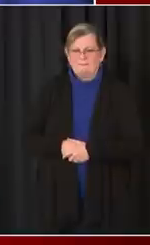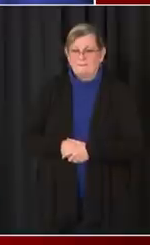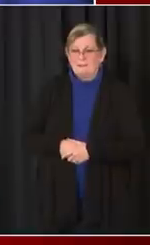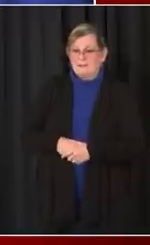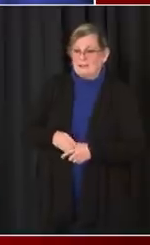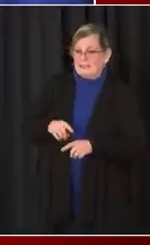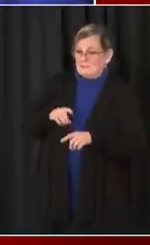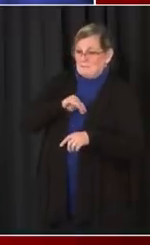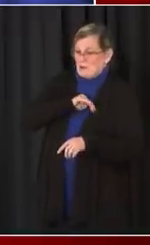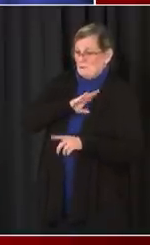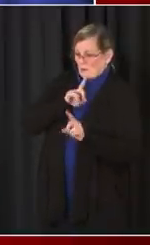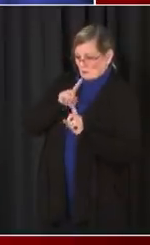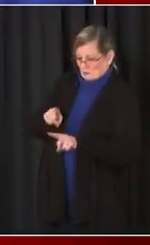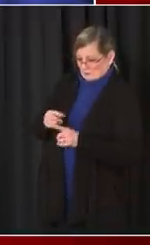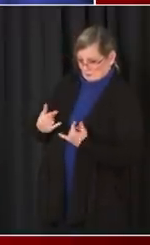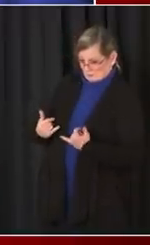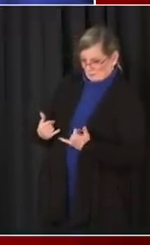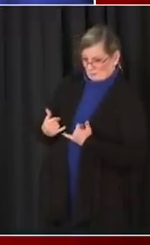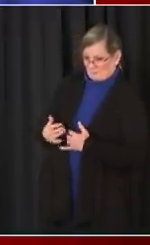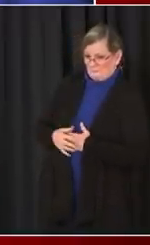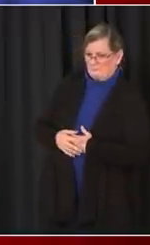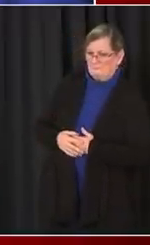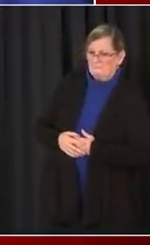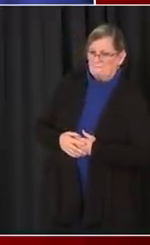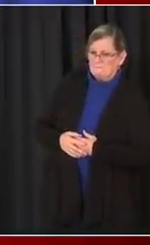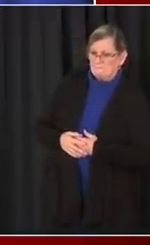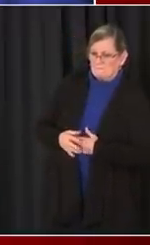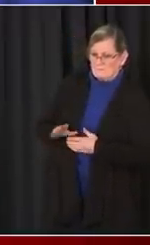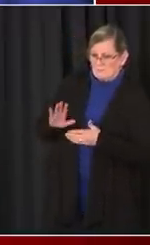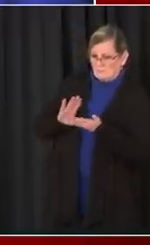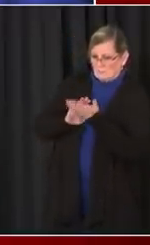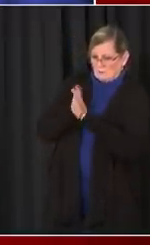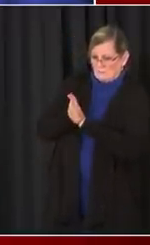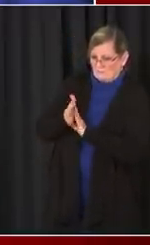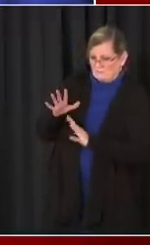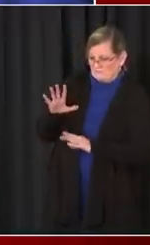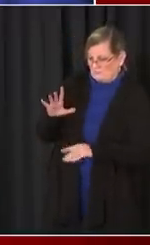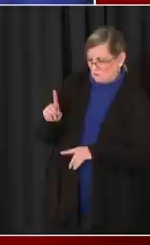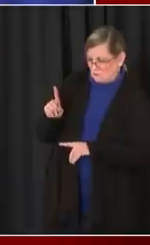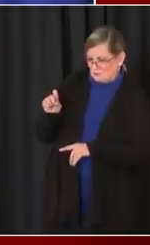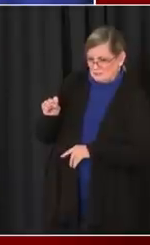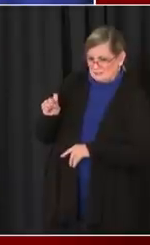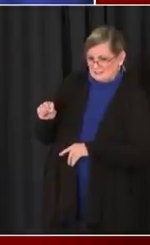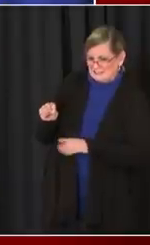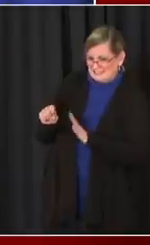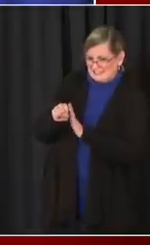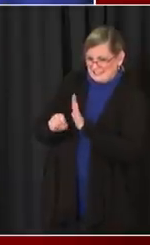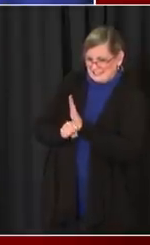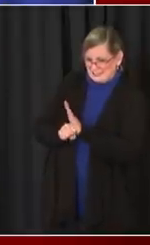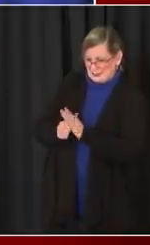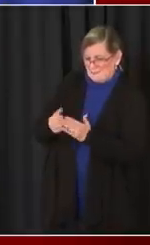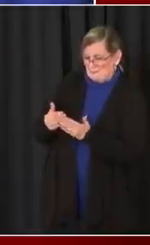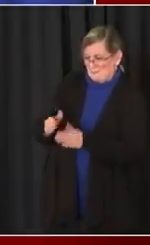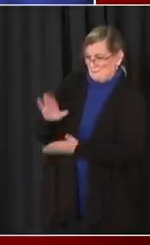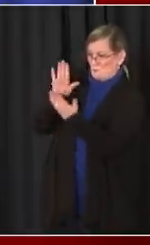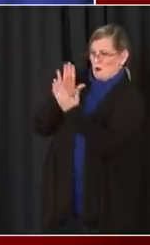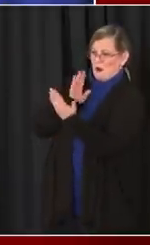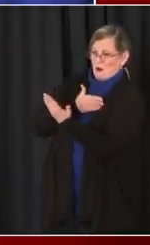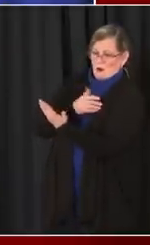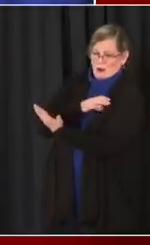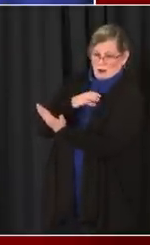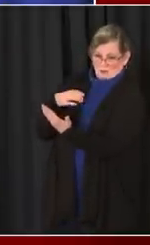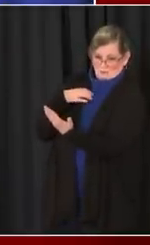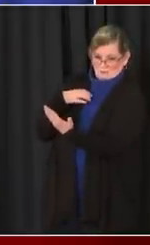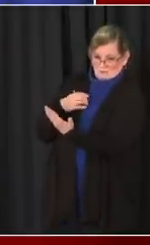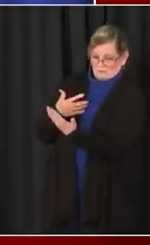The difference would be when we become the 51st state, or before then. Our Congresswoman has